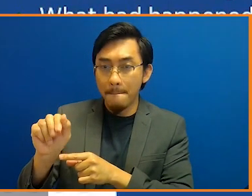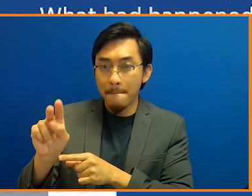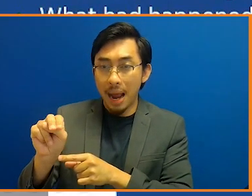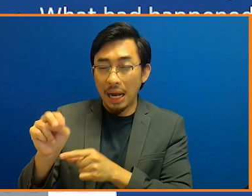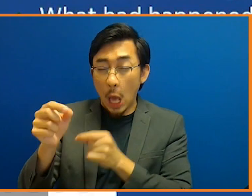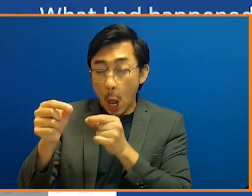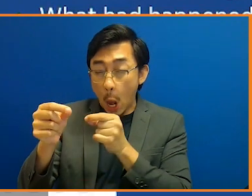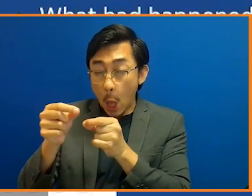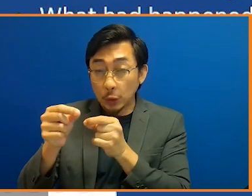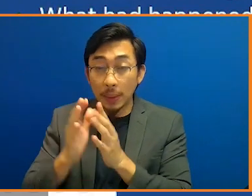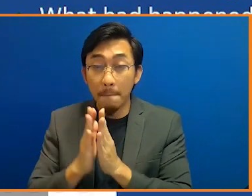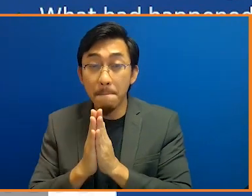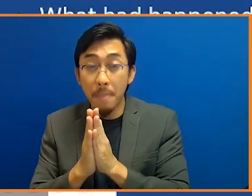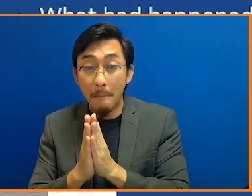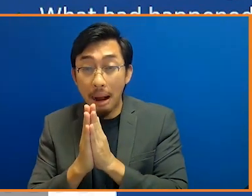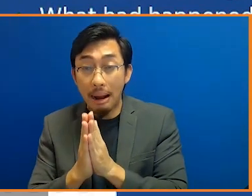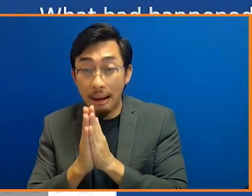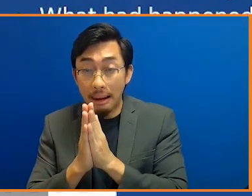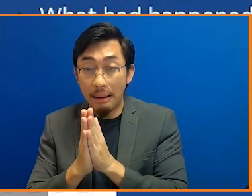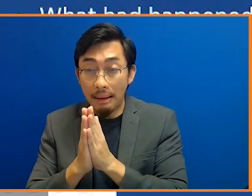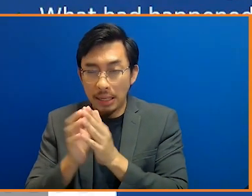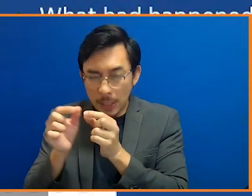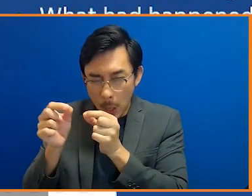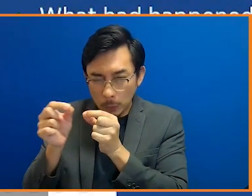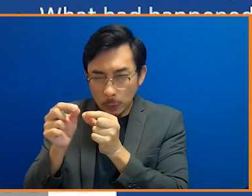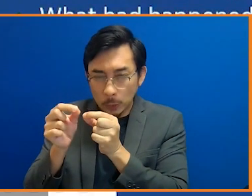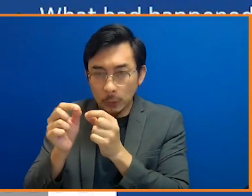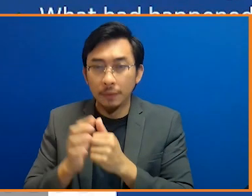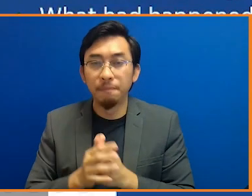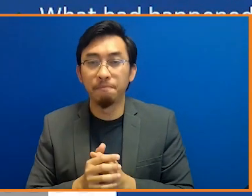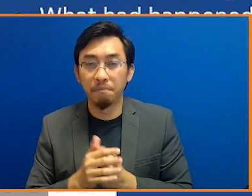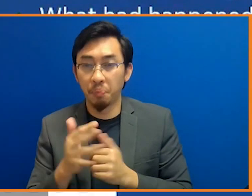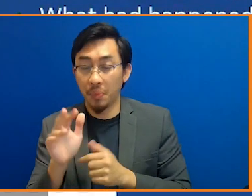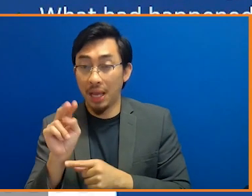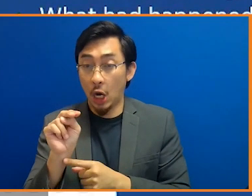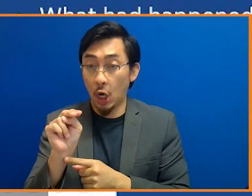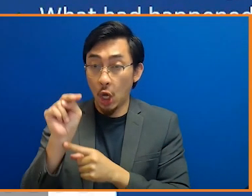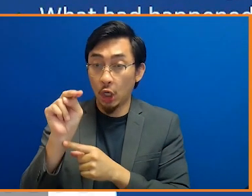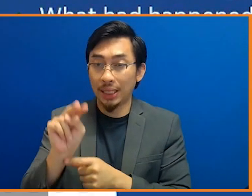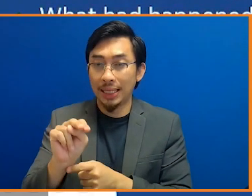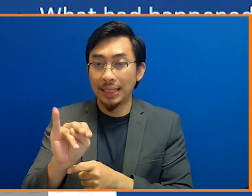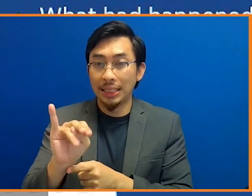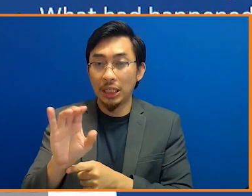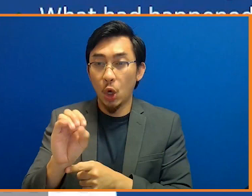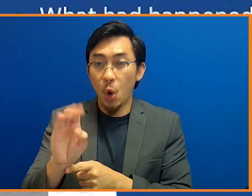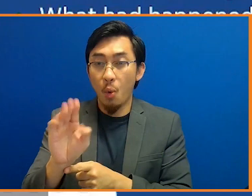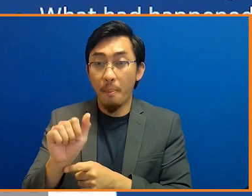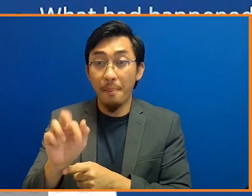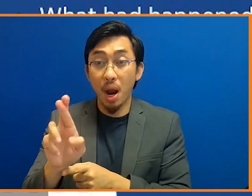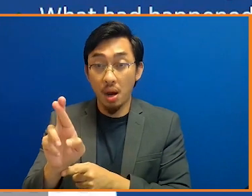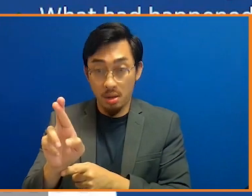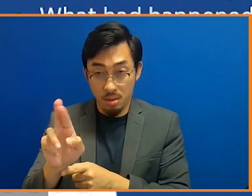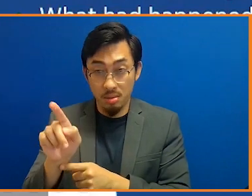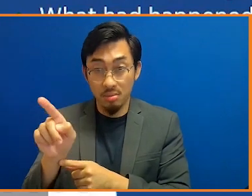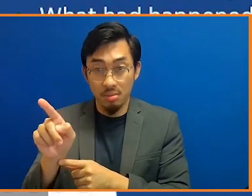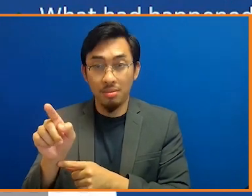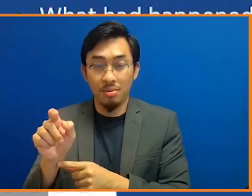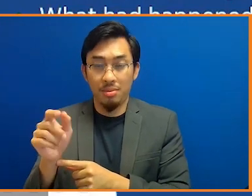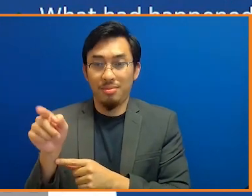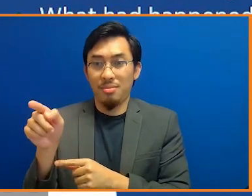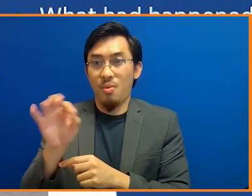Andaman. Close to the Myanmar, to the north of Nicobar Island.